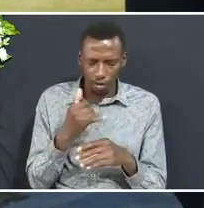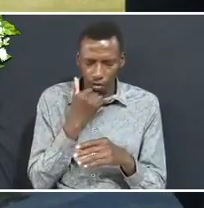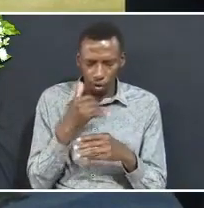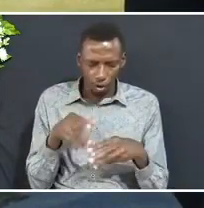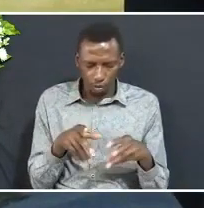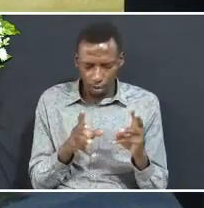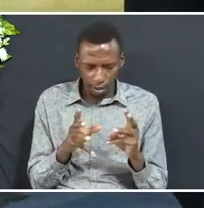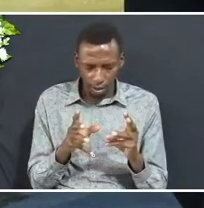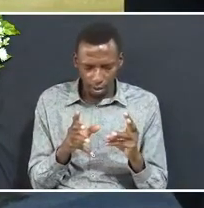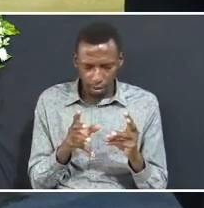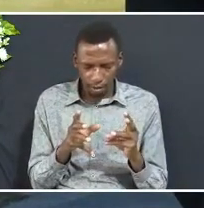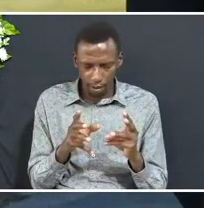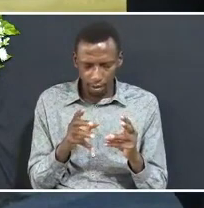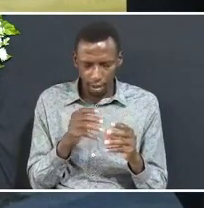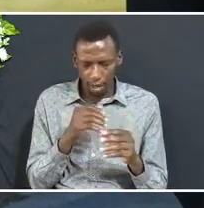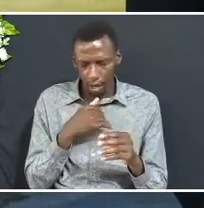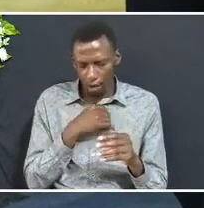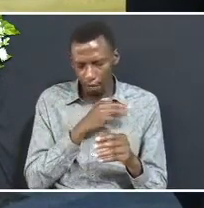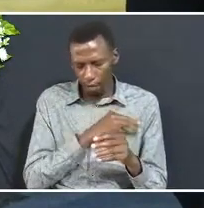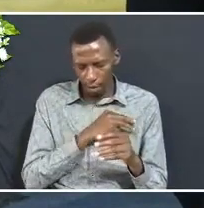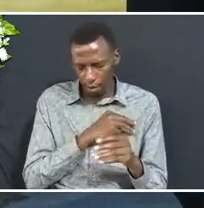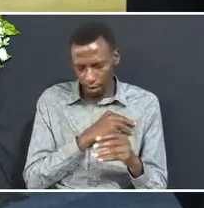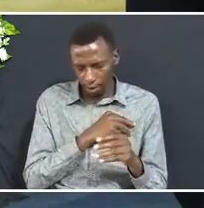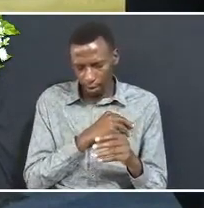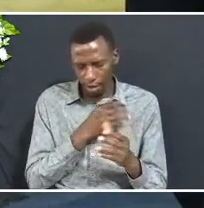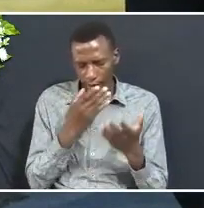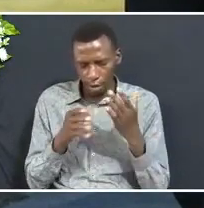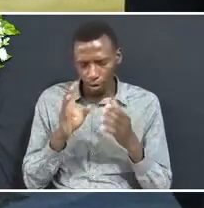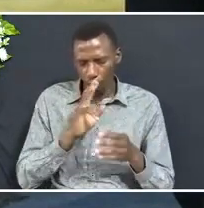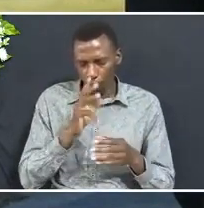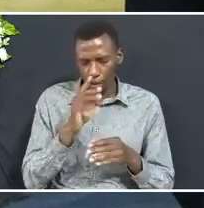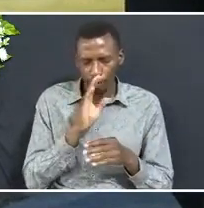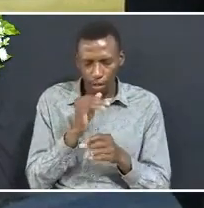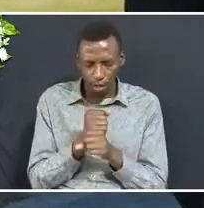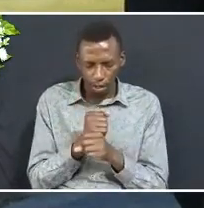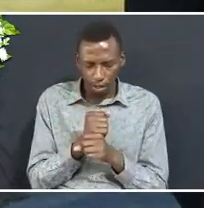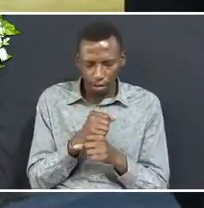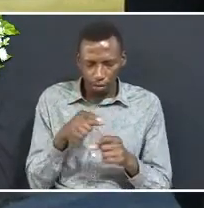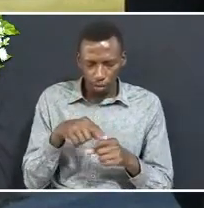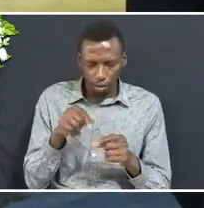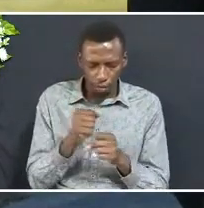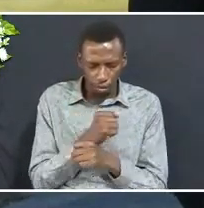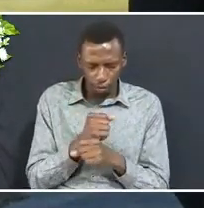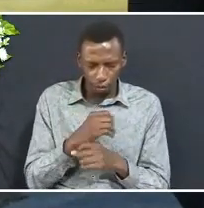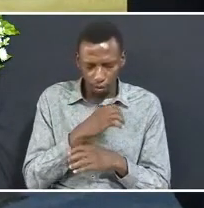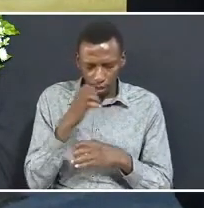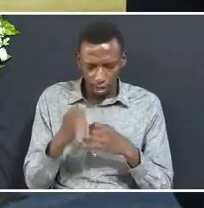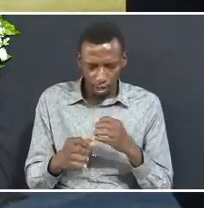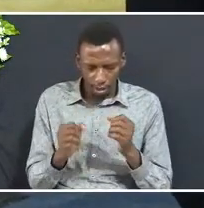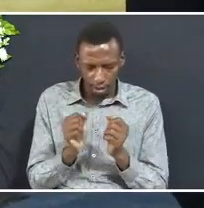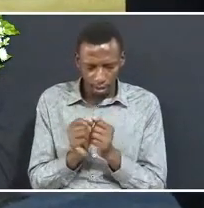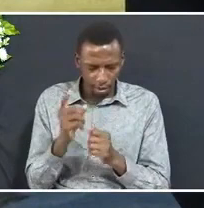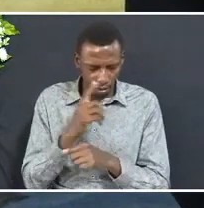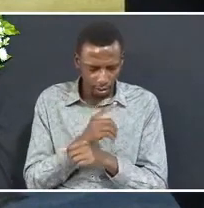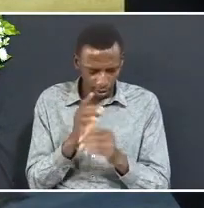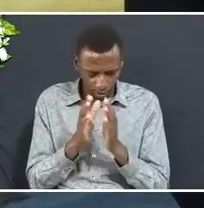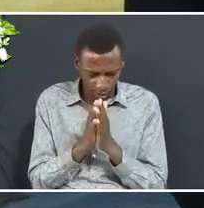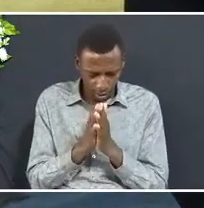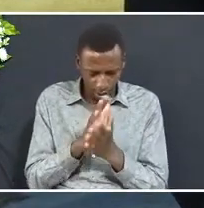be done, Father, that we cannot end the 10 days of prayer without implementing what we have